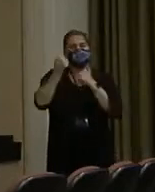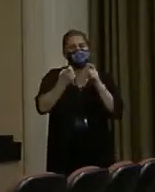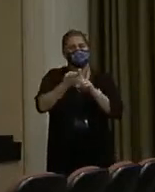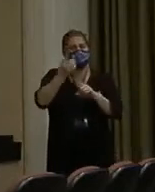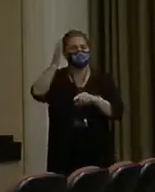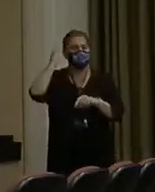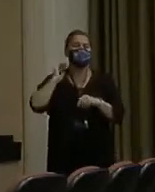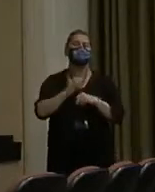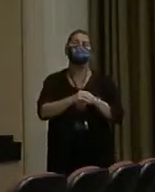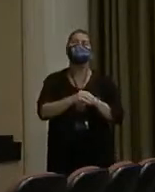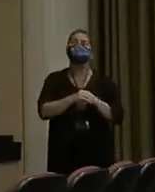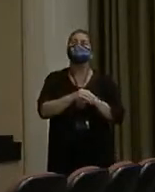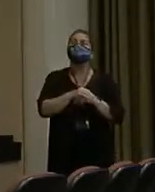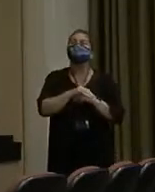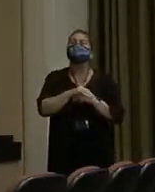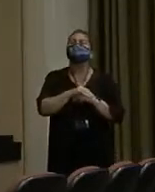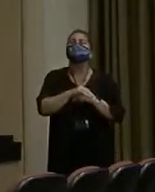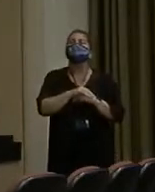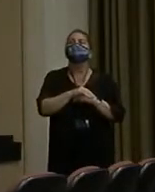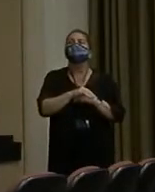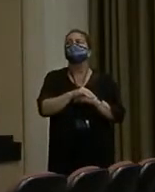from what they all went through. Well,